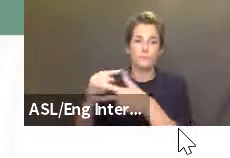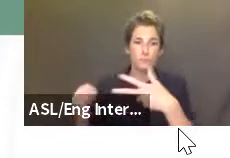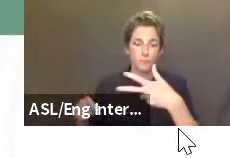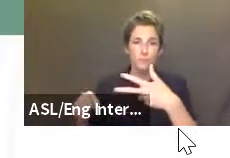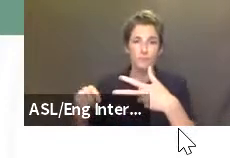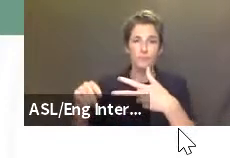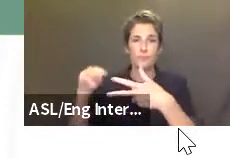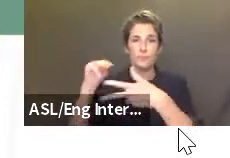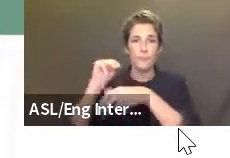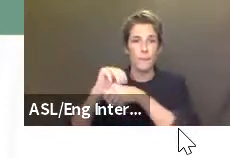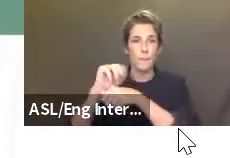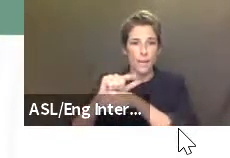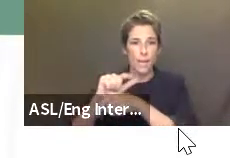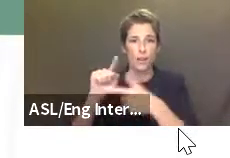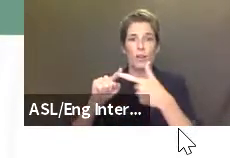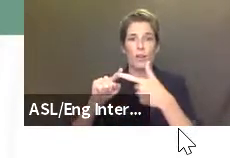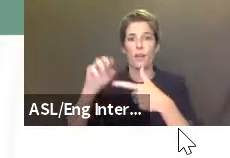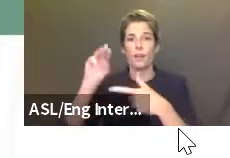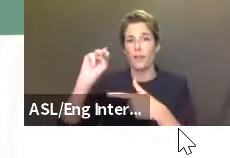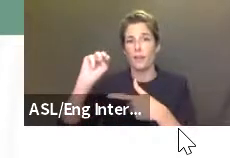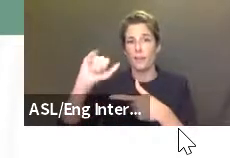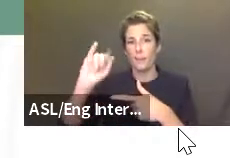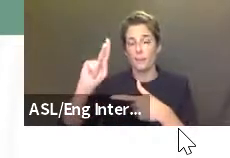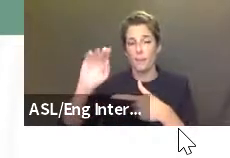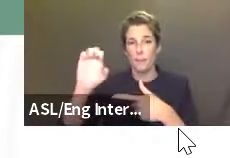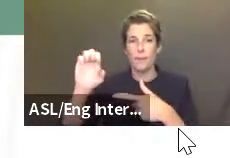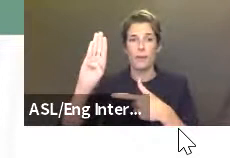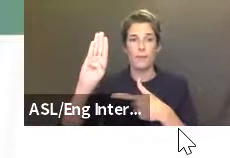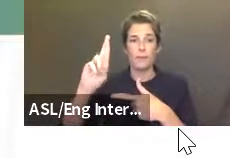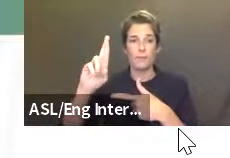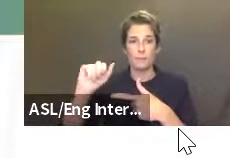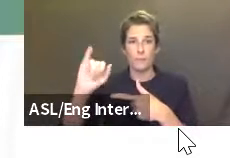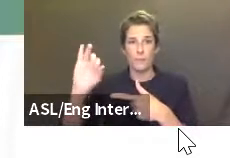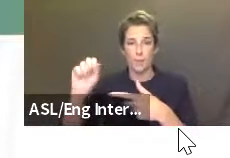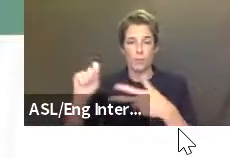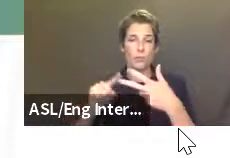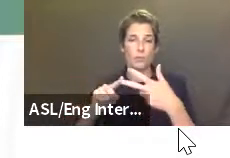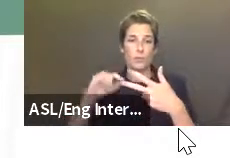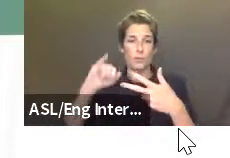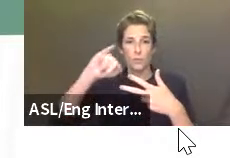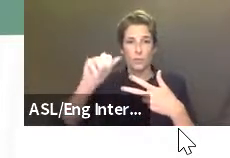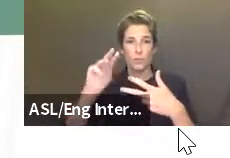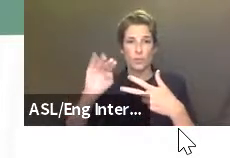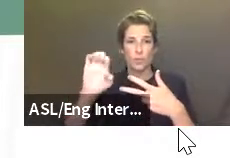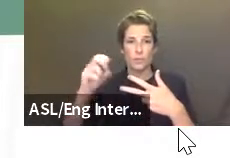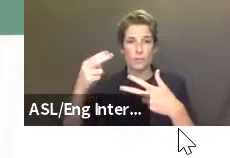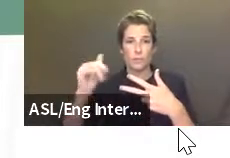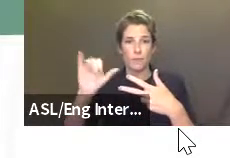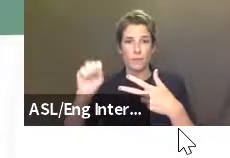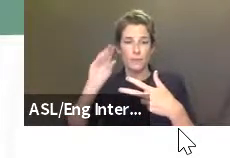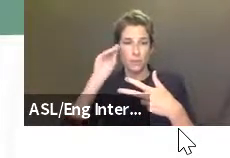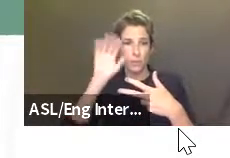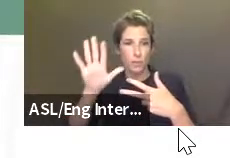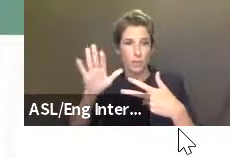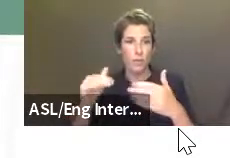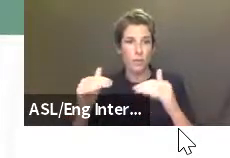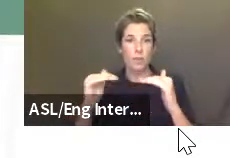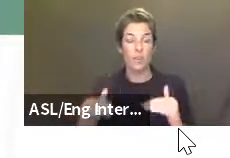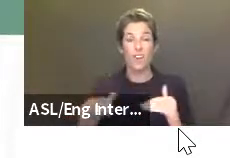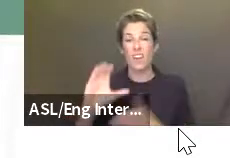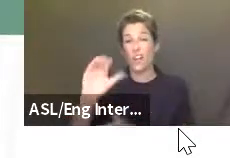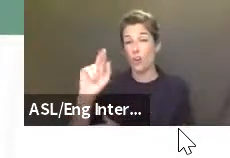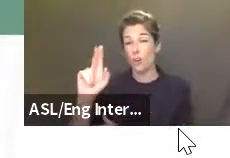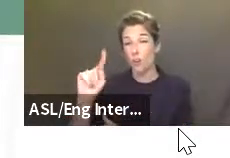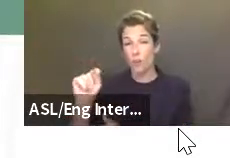language interpreters, Mary Derrick McLean, Mike Barrios, and Jamie Hayes, as well as our